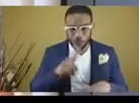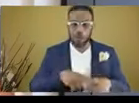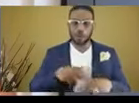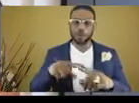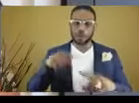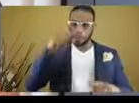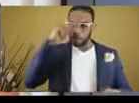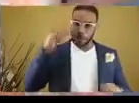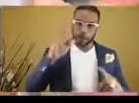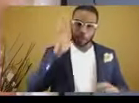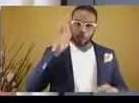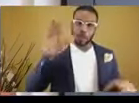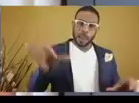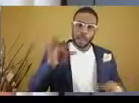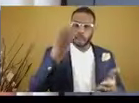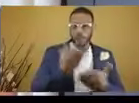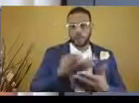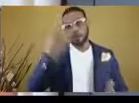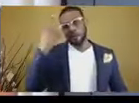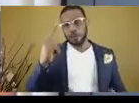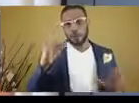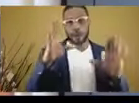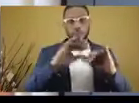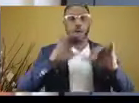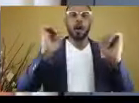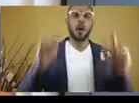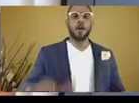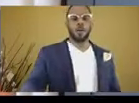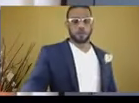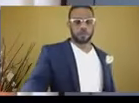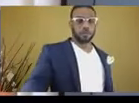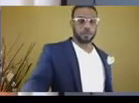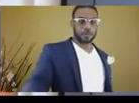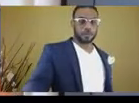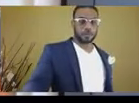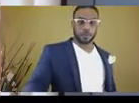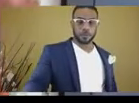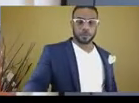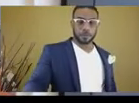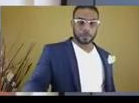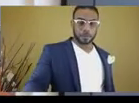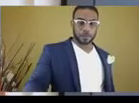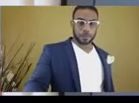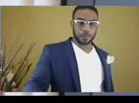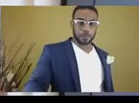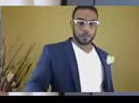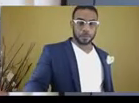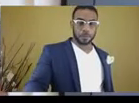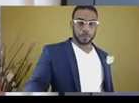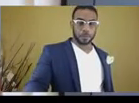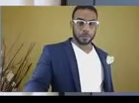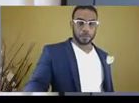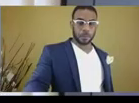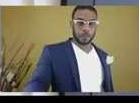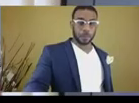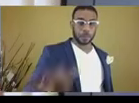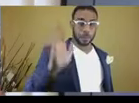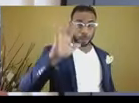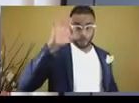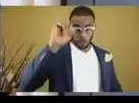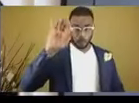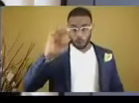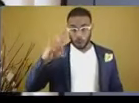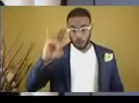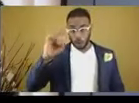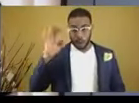to the Future Action Fund for convening us all together. Okay, so when former President Barack Obama was elected